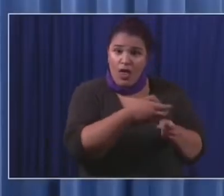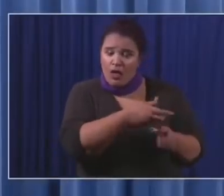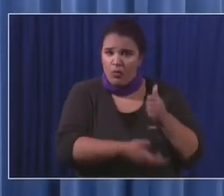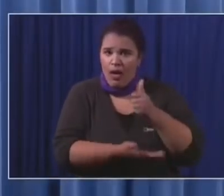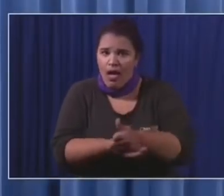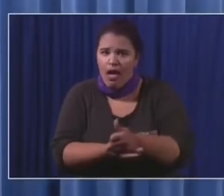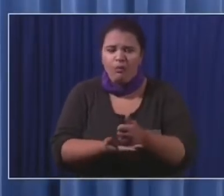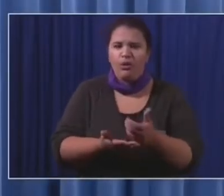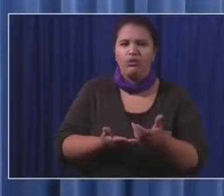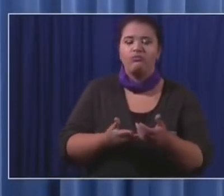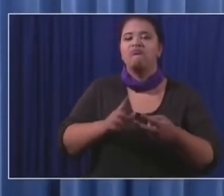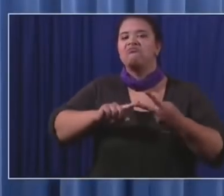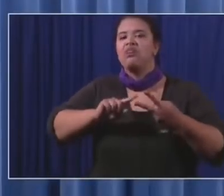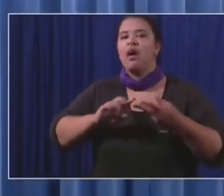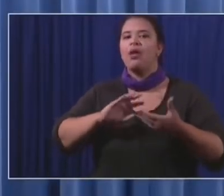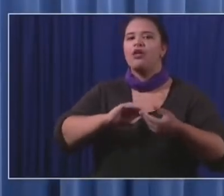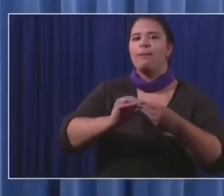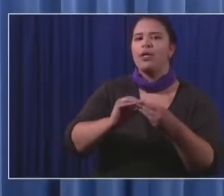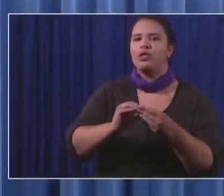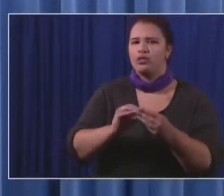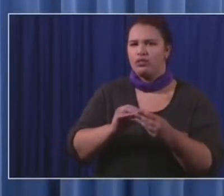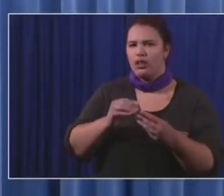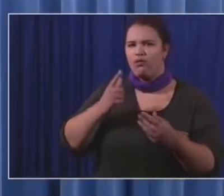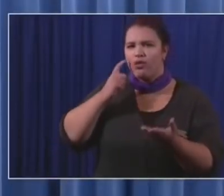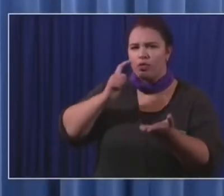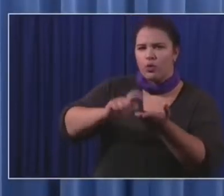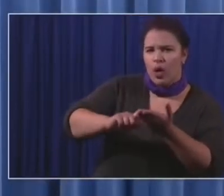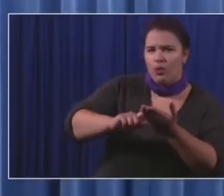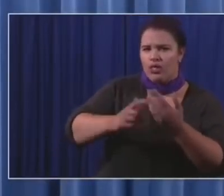what have you seen in the latest numbers?